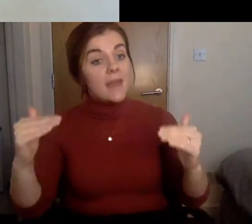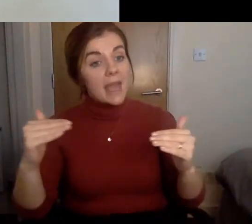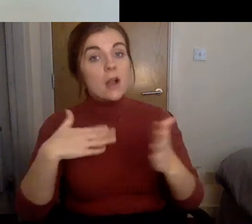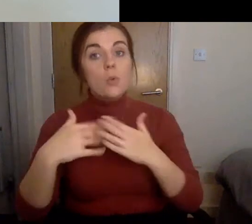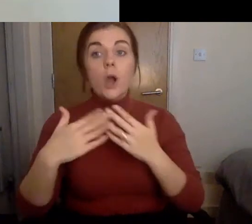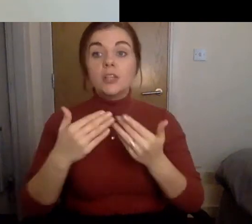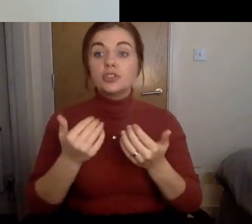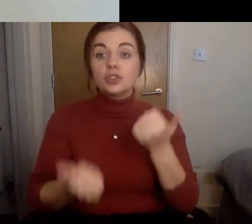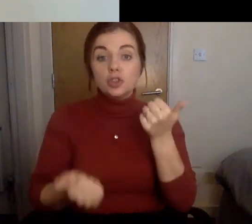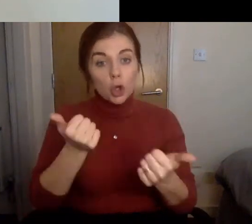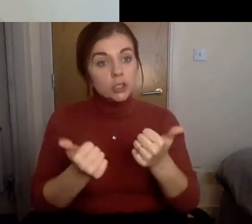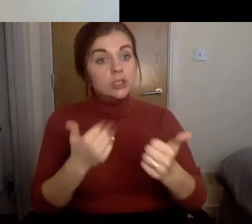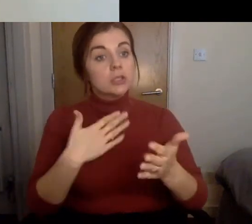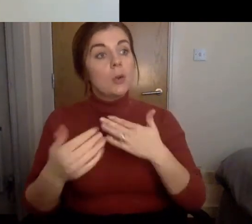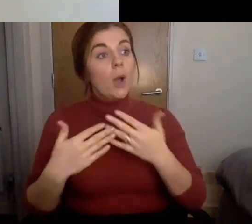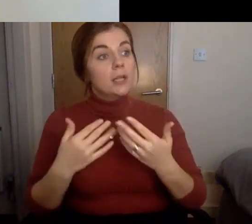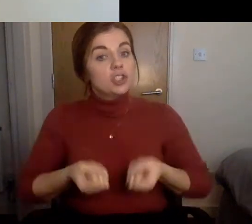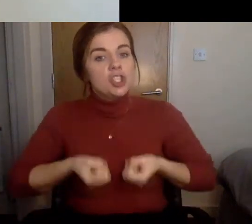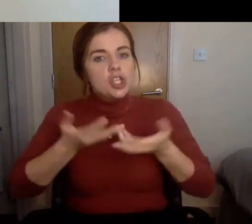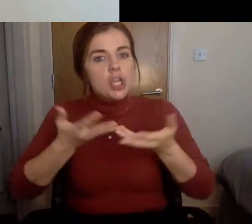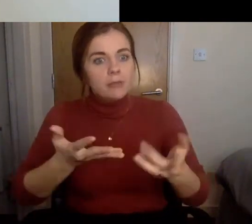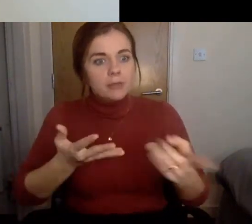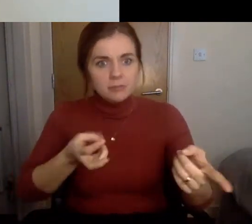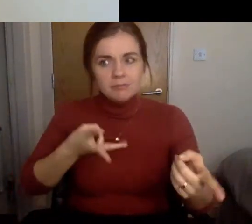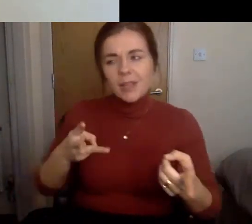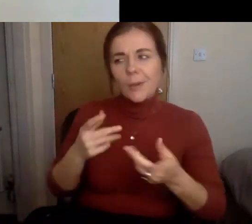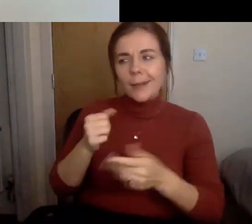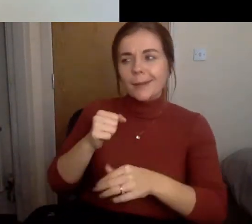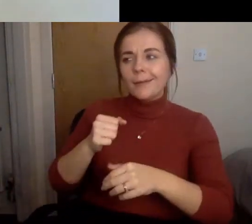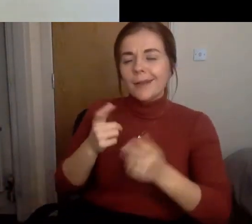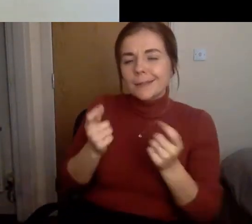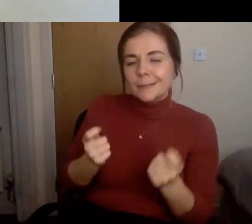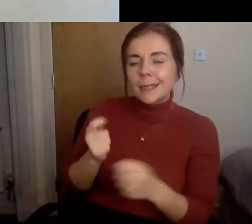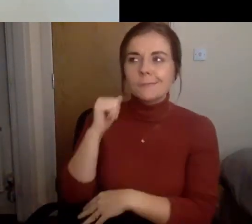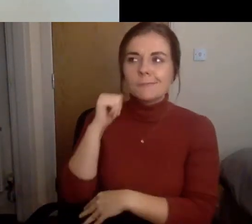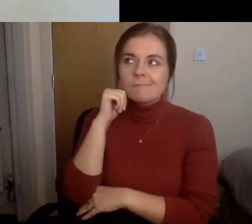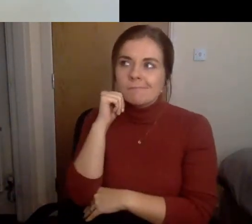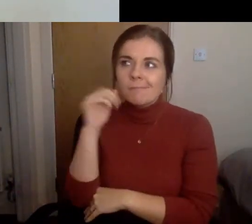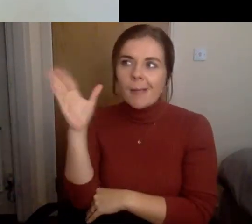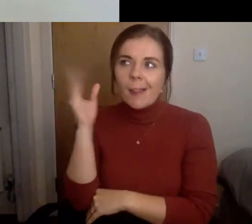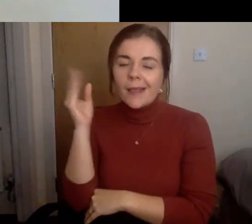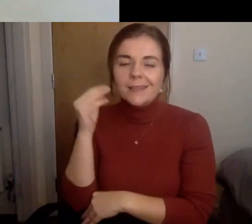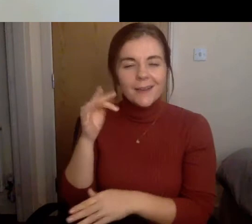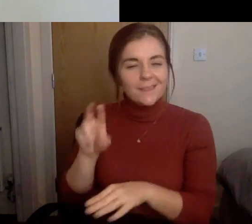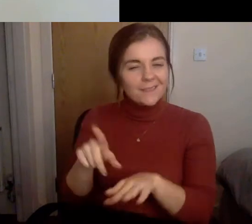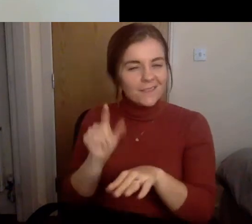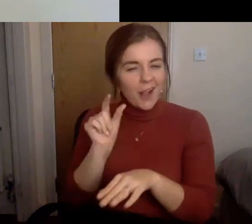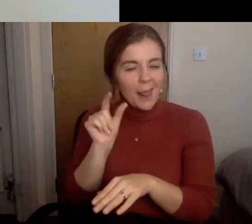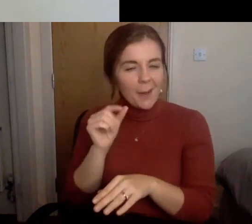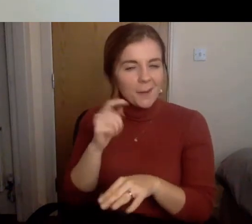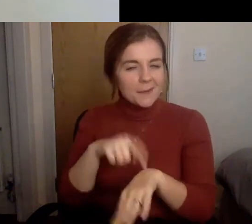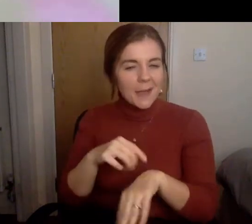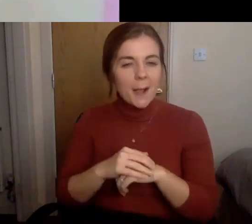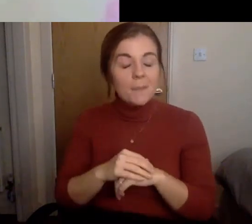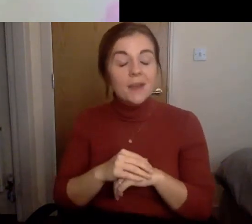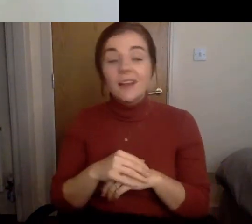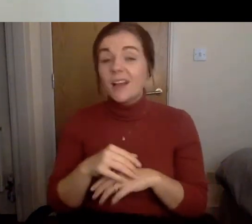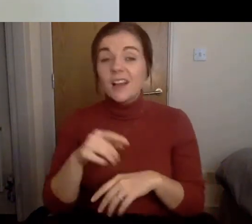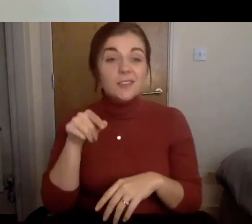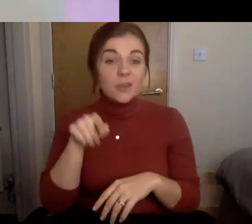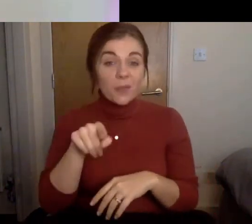while. So again, when you're operating out of a classroom ethos that